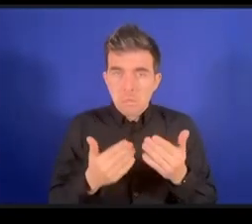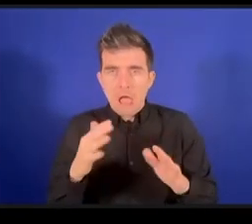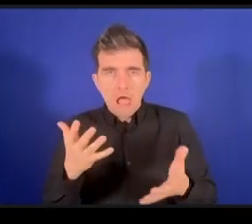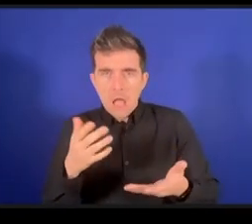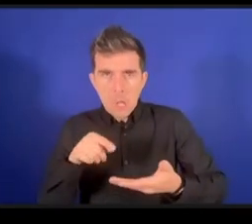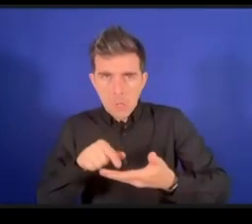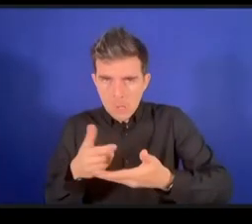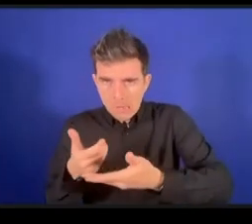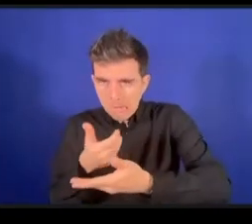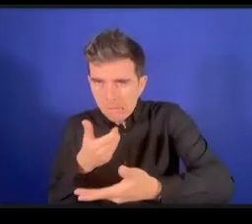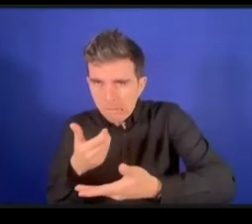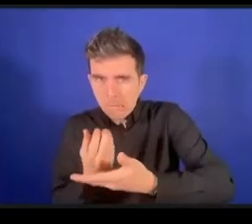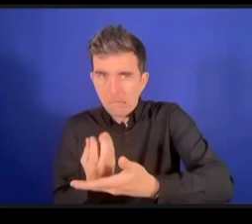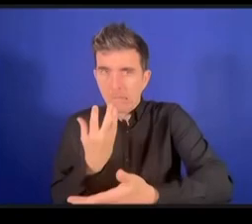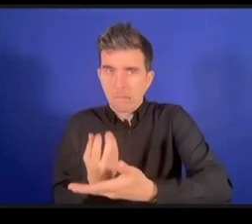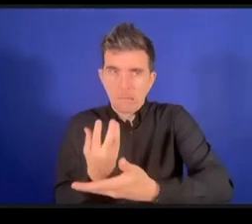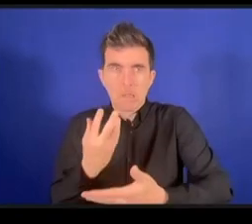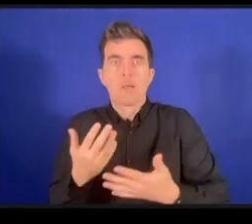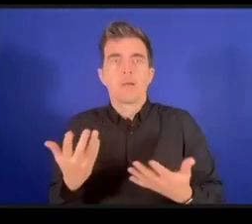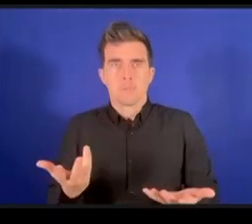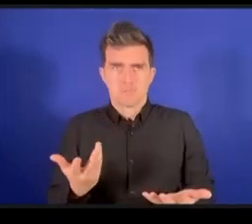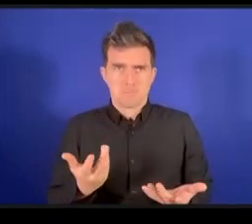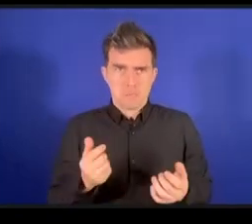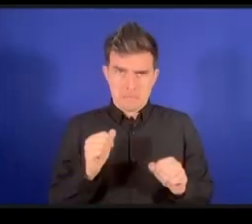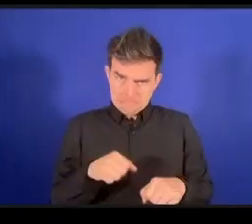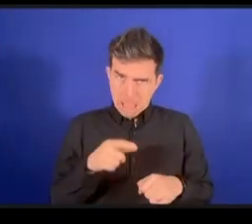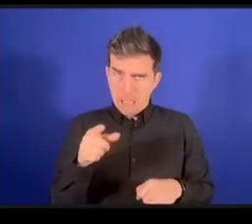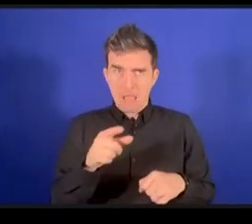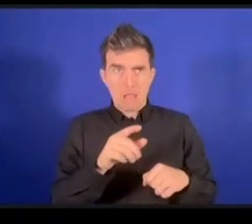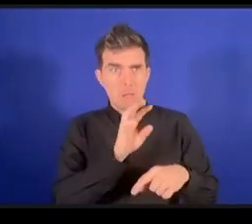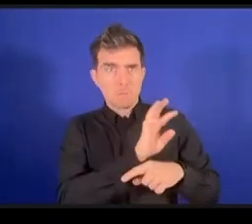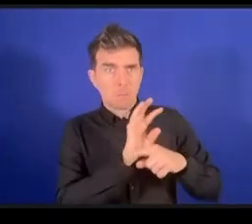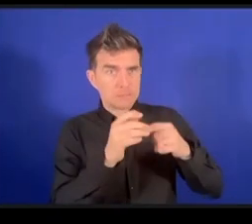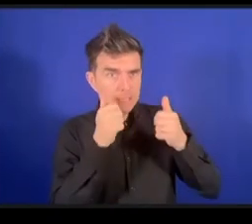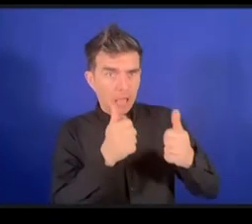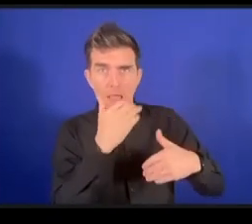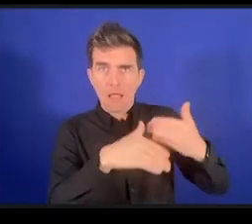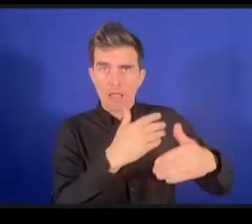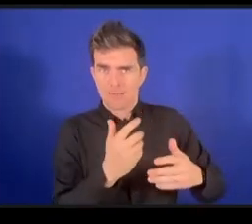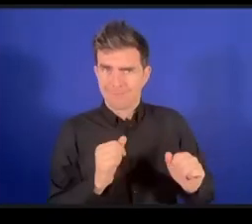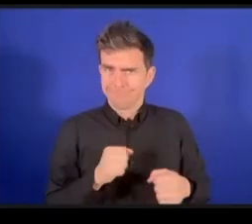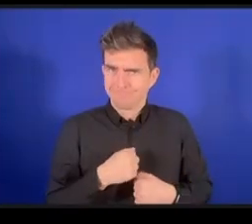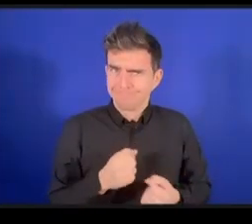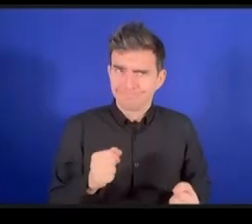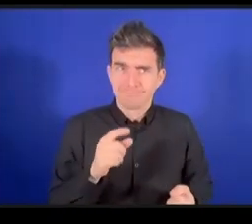we really need to build more capacity, and I would invite those of you interested in this to